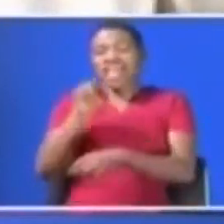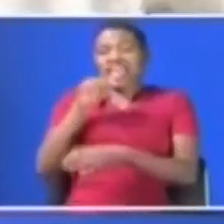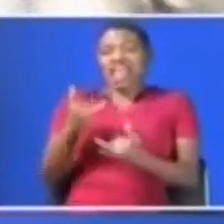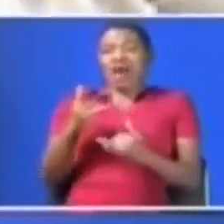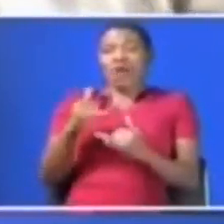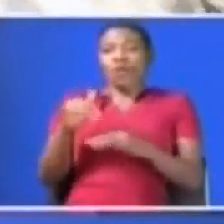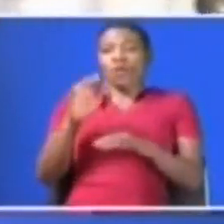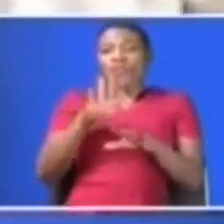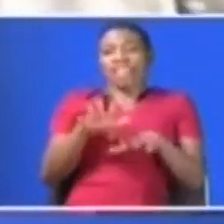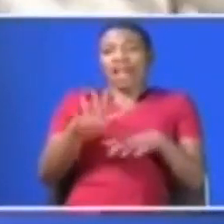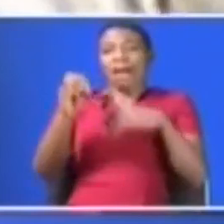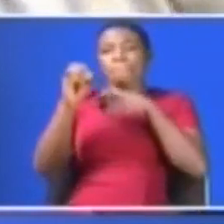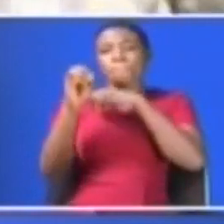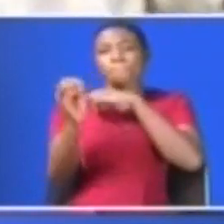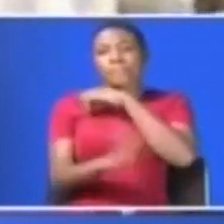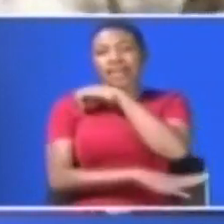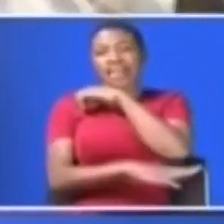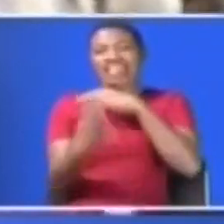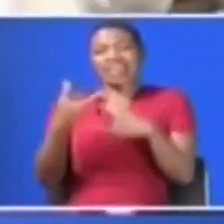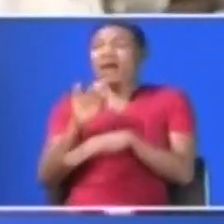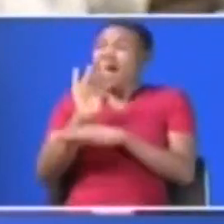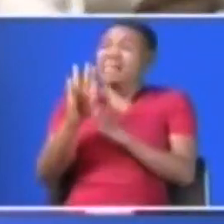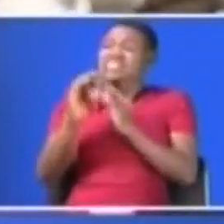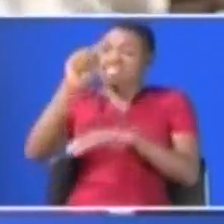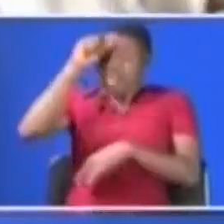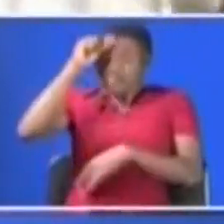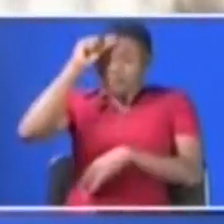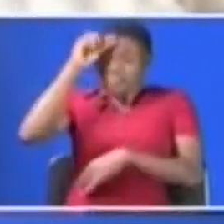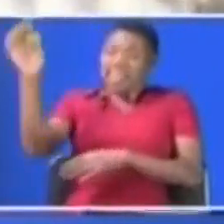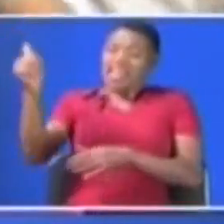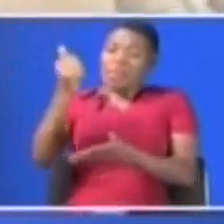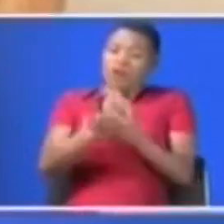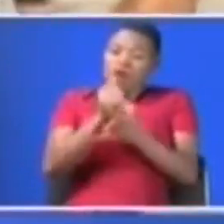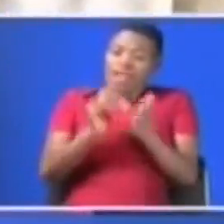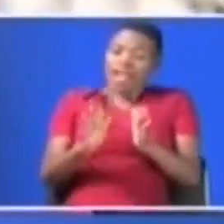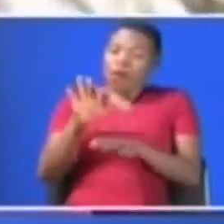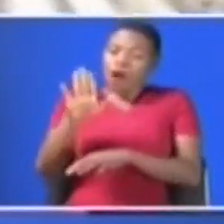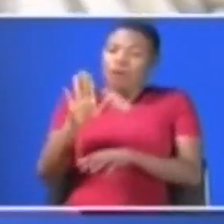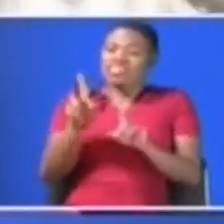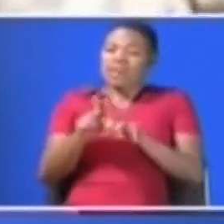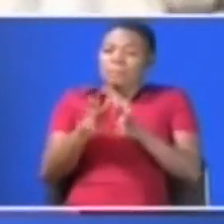any standard, is pathetic, and they are asking the government, their employer, and even the public to